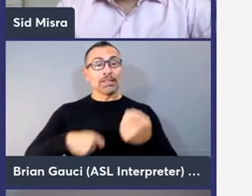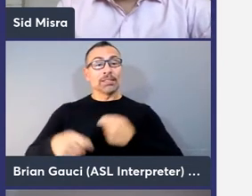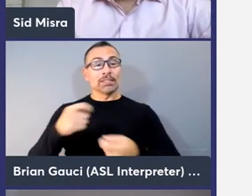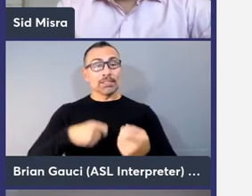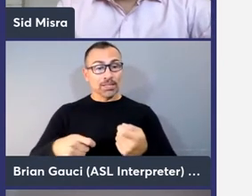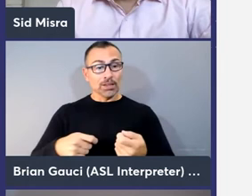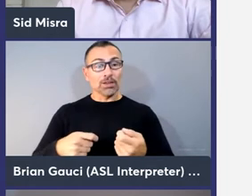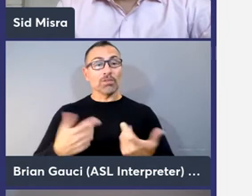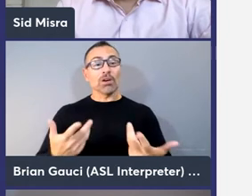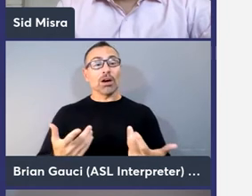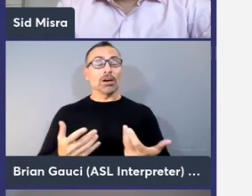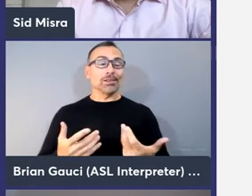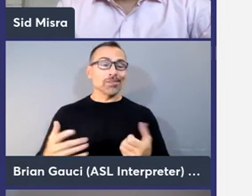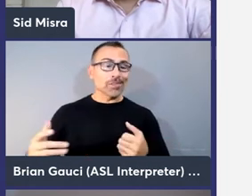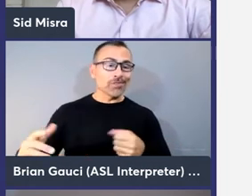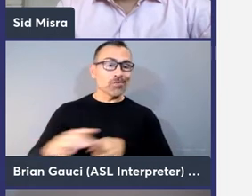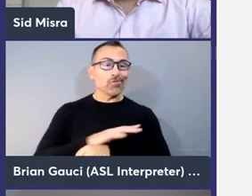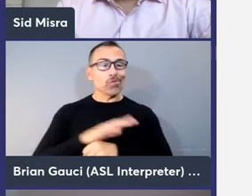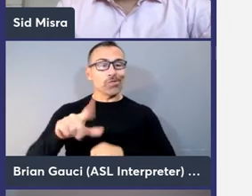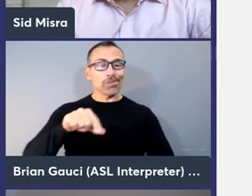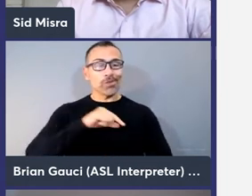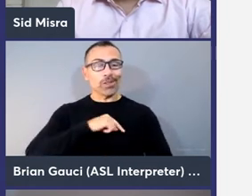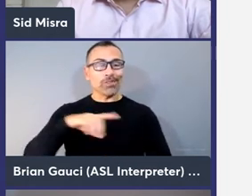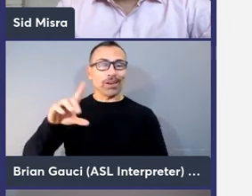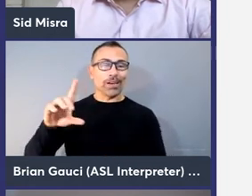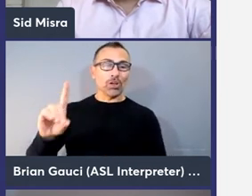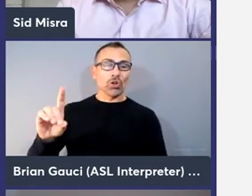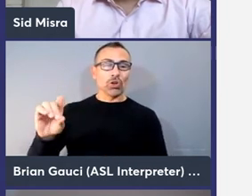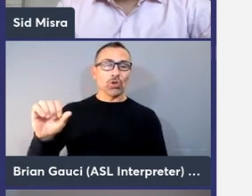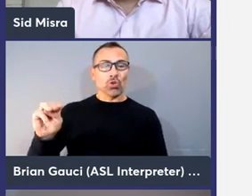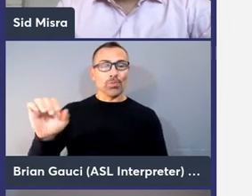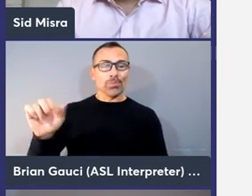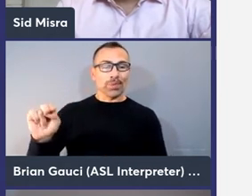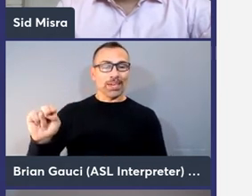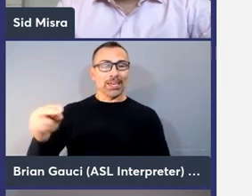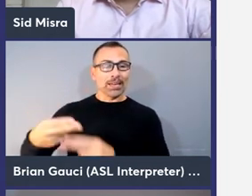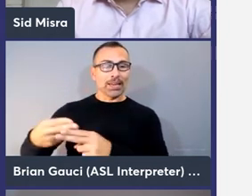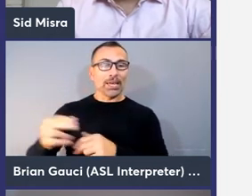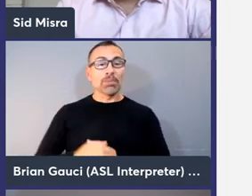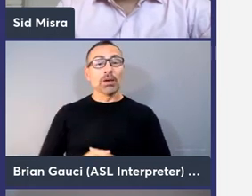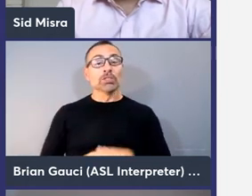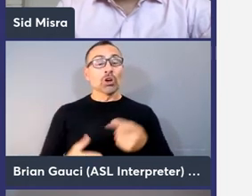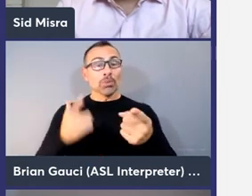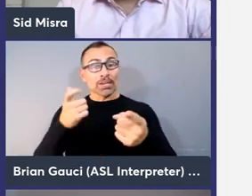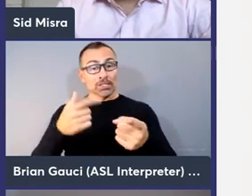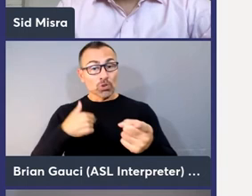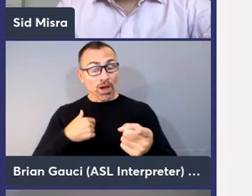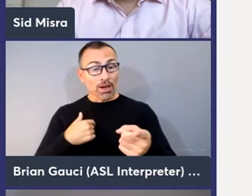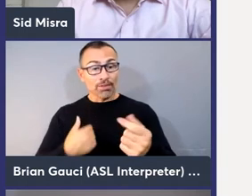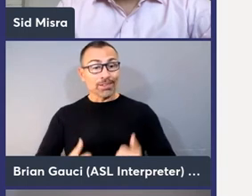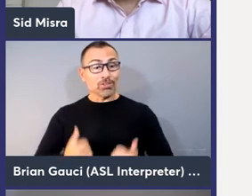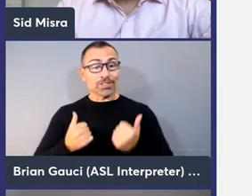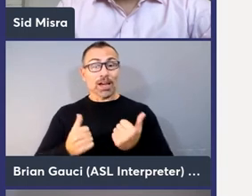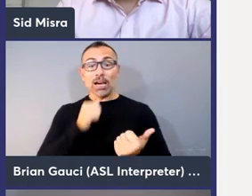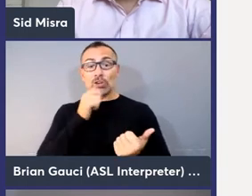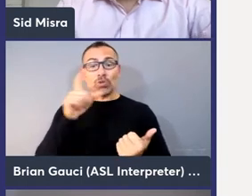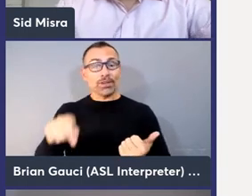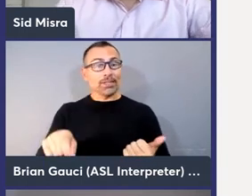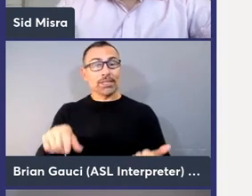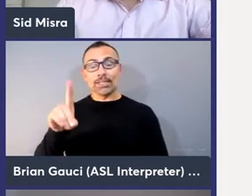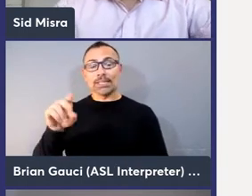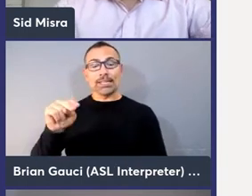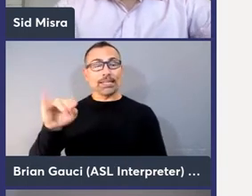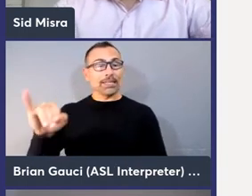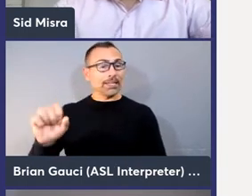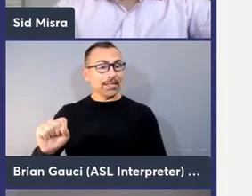name. So because the IP address is already there, I don't need to provide a DNS IP address here because we don't need to resolve it.